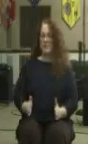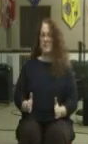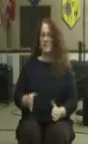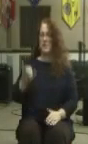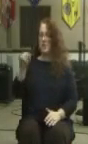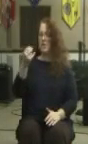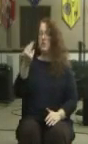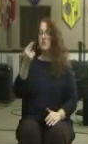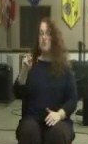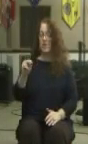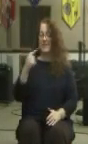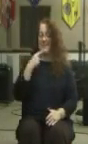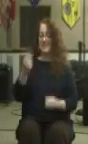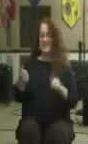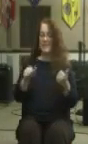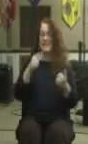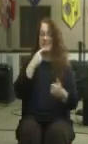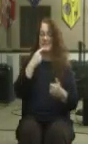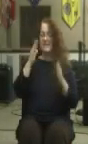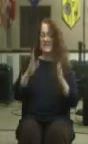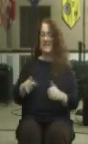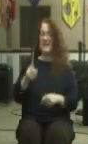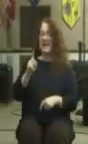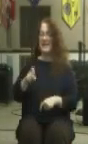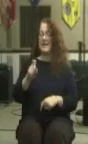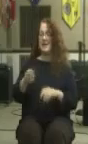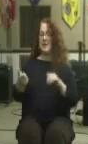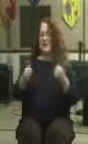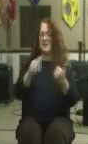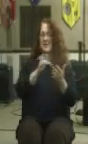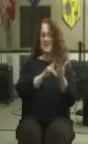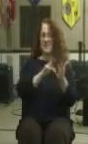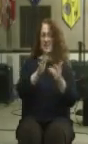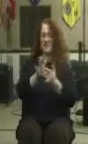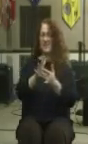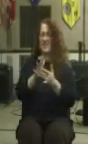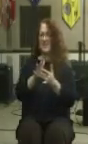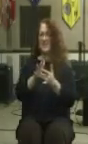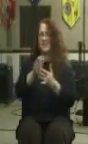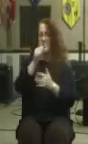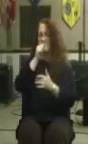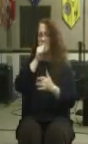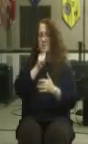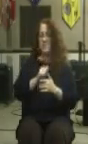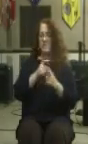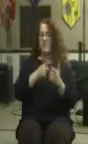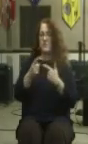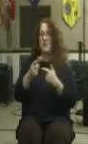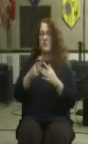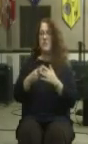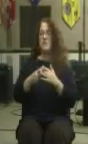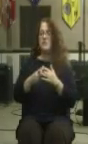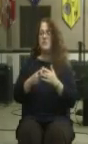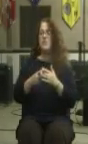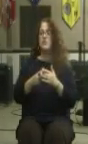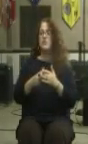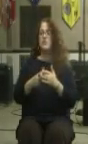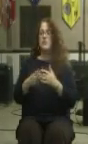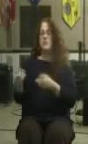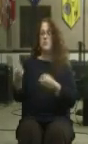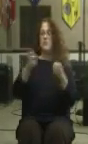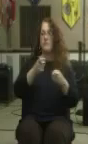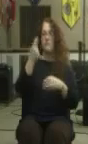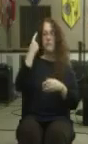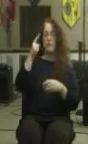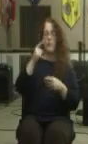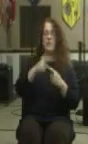Baptizer, and John the Baptizer said, I need to be baptized by you. And Jesus said, suffer it to be so, to fulfill